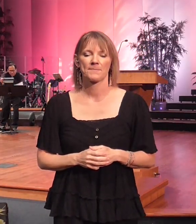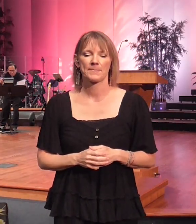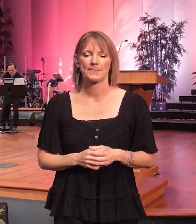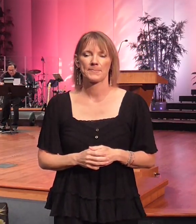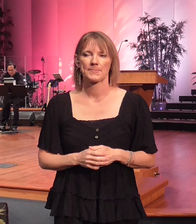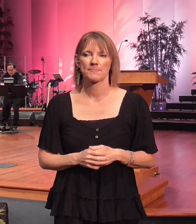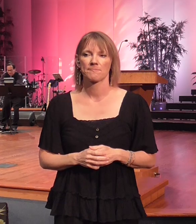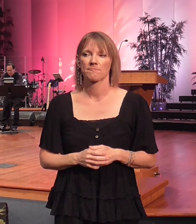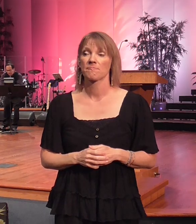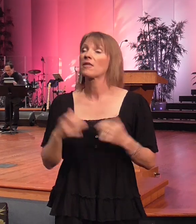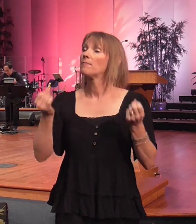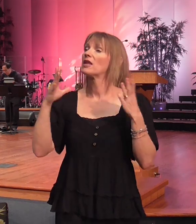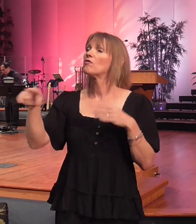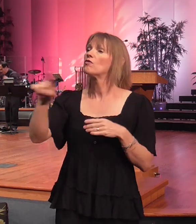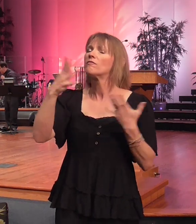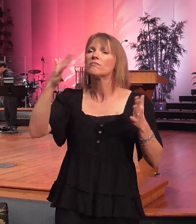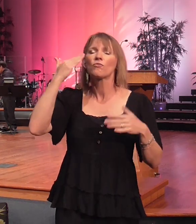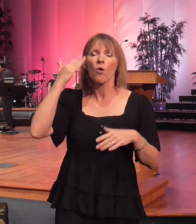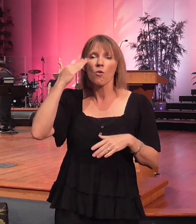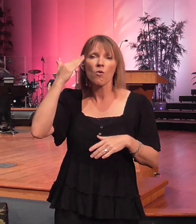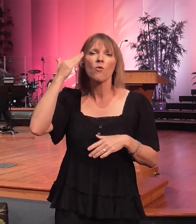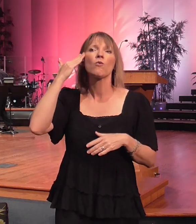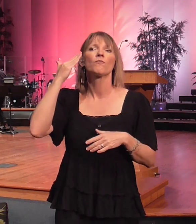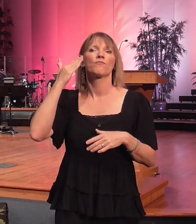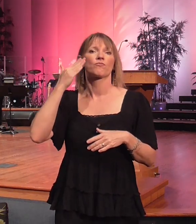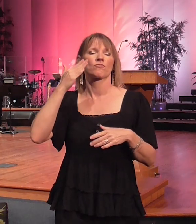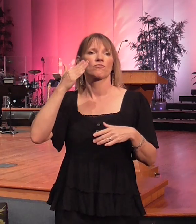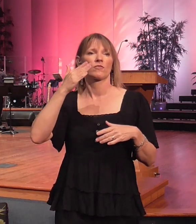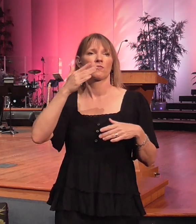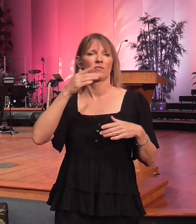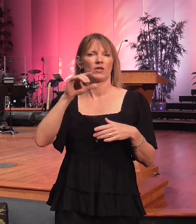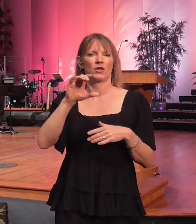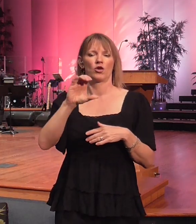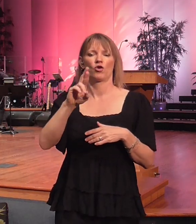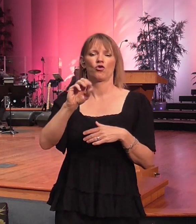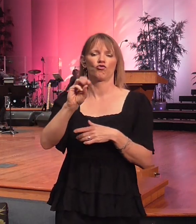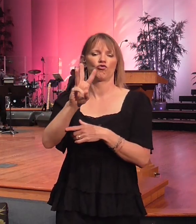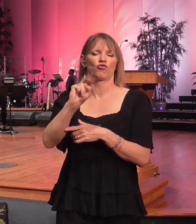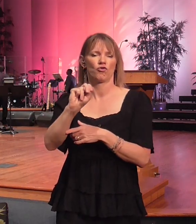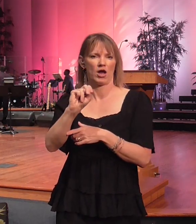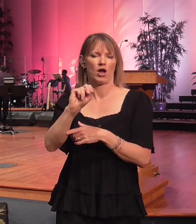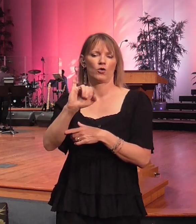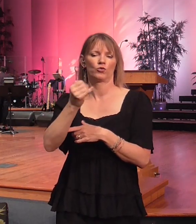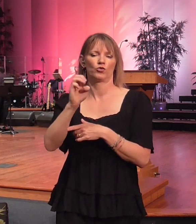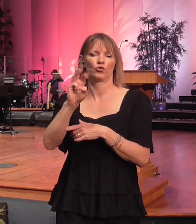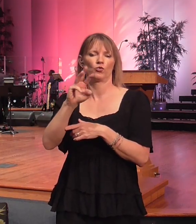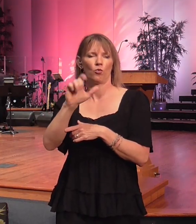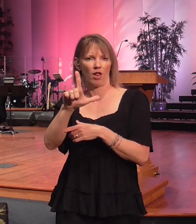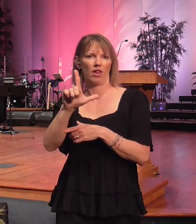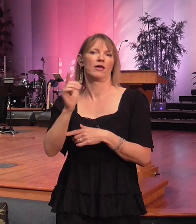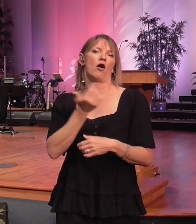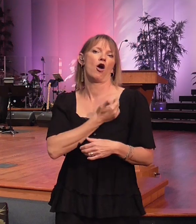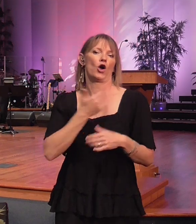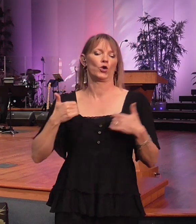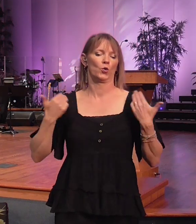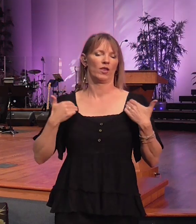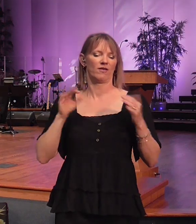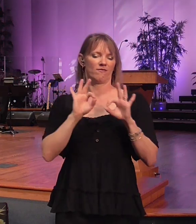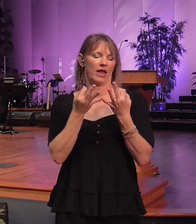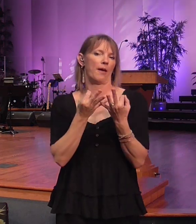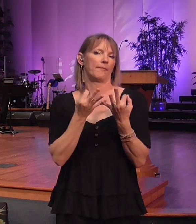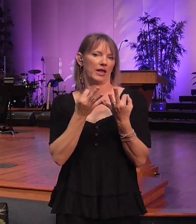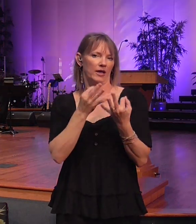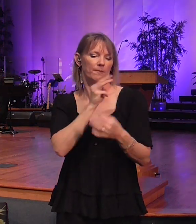As many of you know, the crown jewel of Mile High Church is our youth and family ministry. We're so grateful for all of